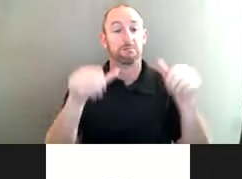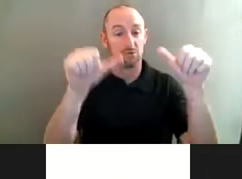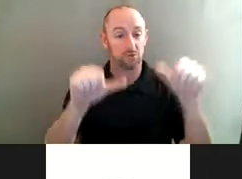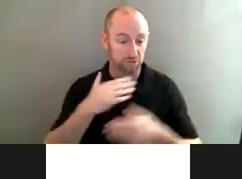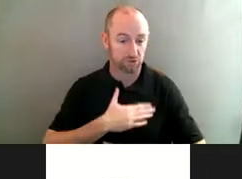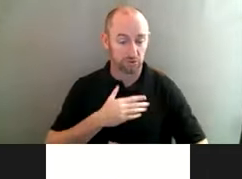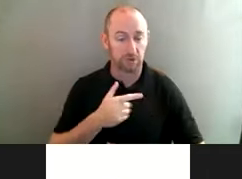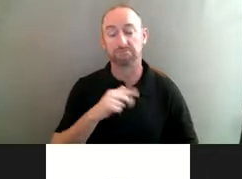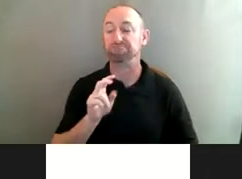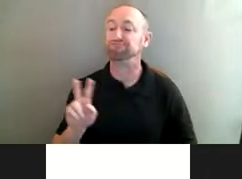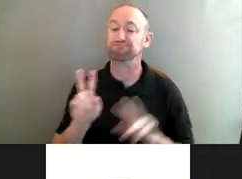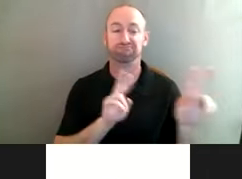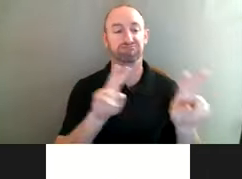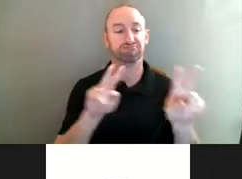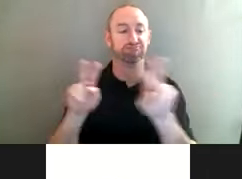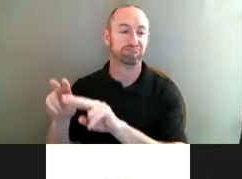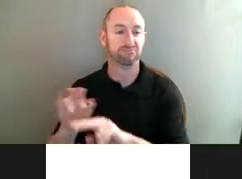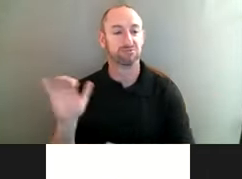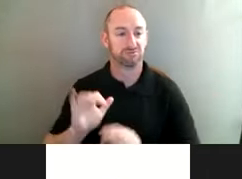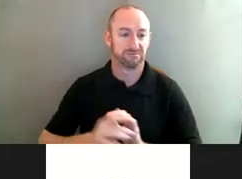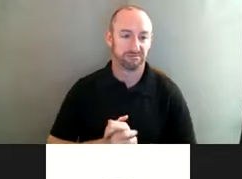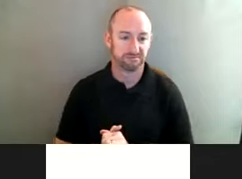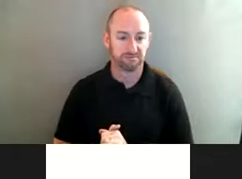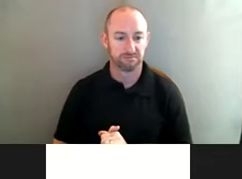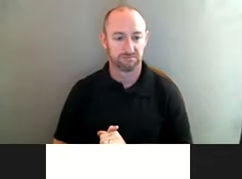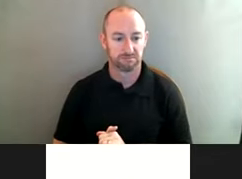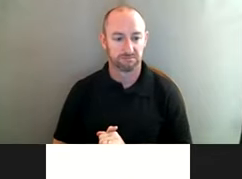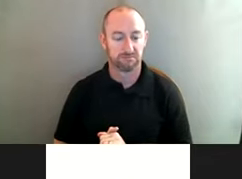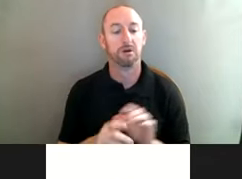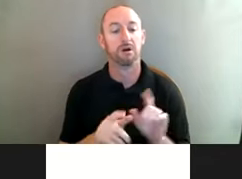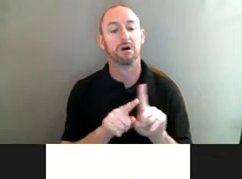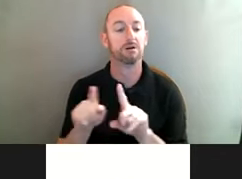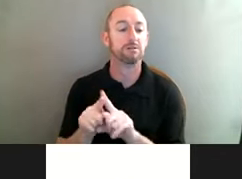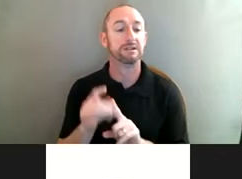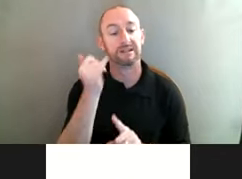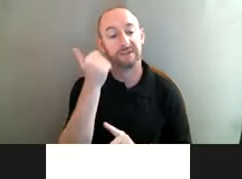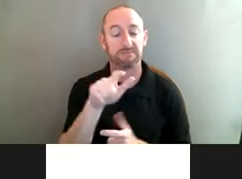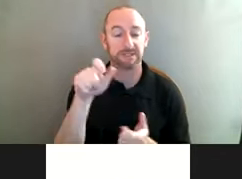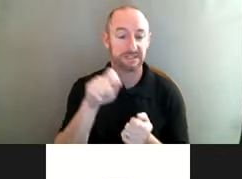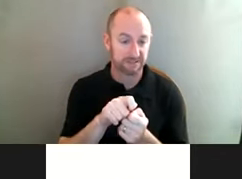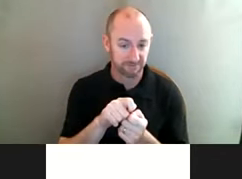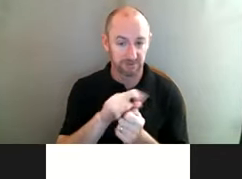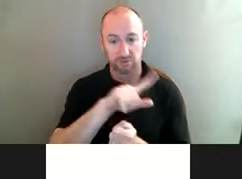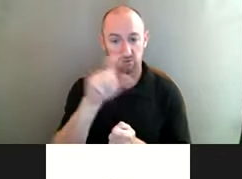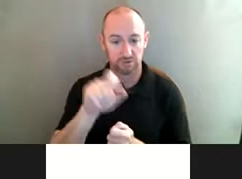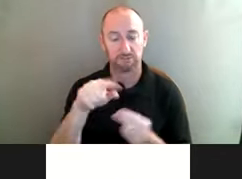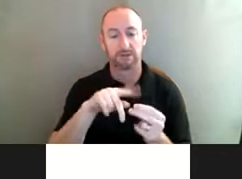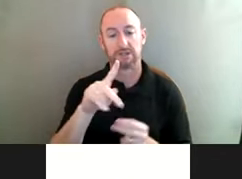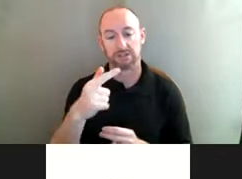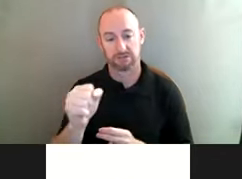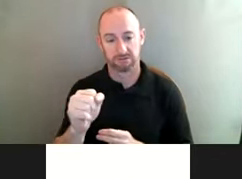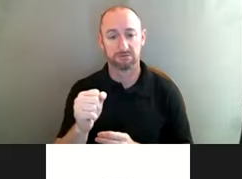be wandering in and out of some of the rooms so I may see you there. Also, if anybody has any particular questions they want to ask me about KGS, feel free